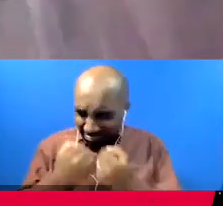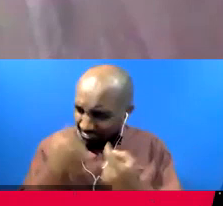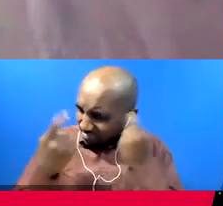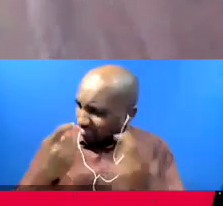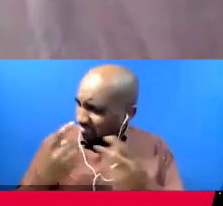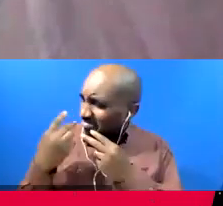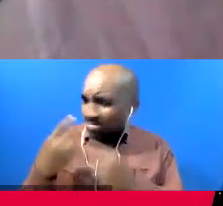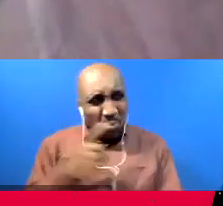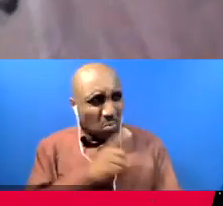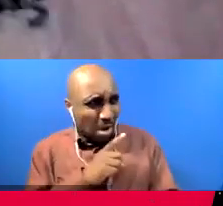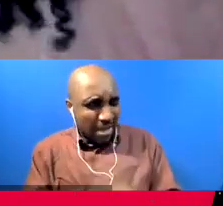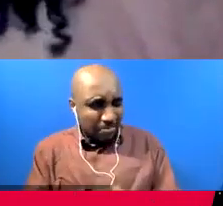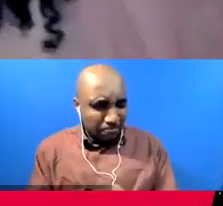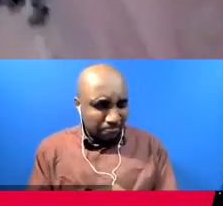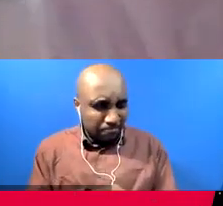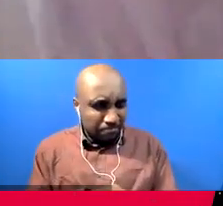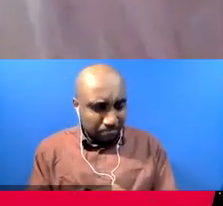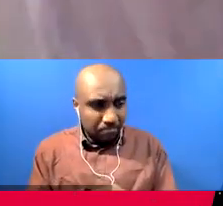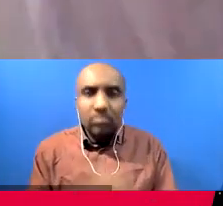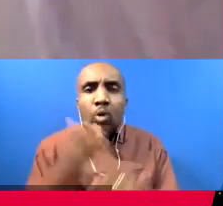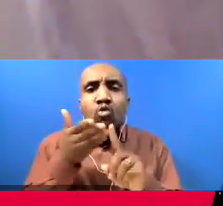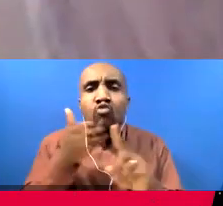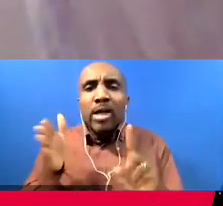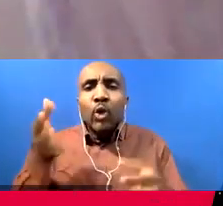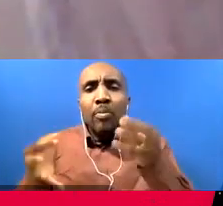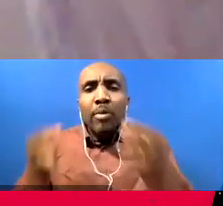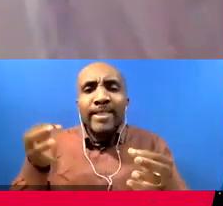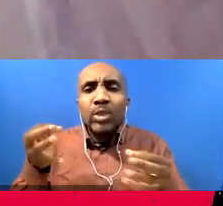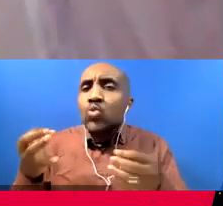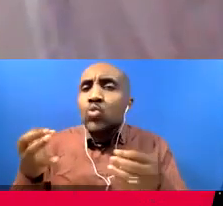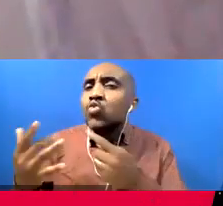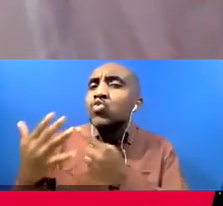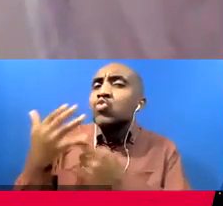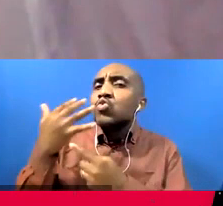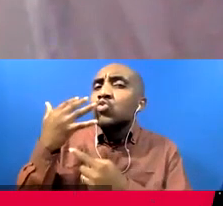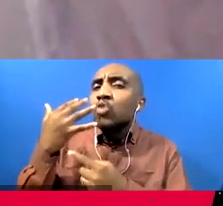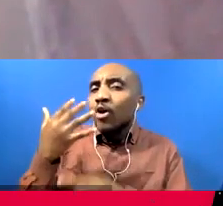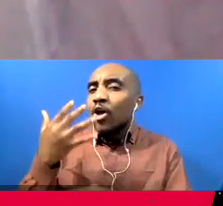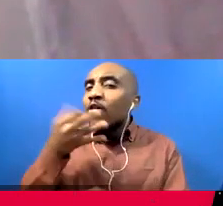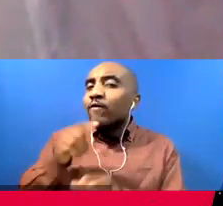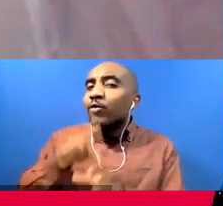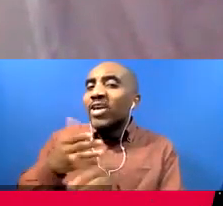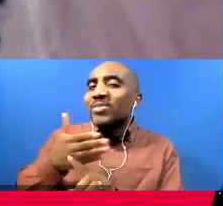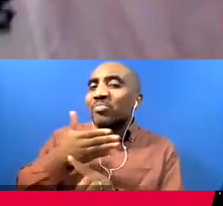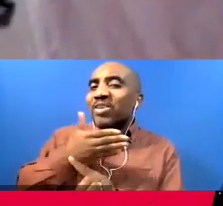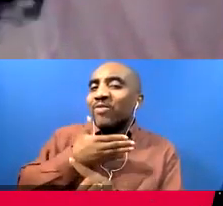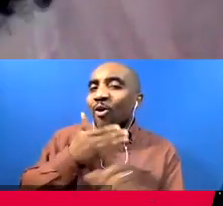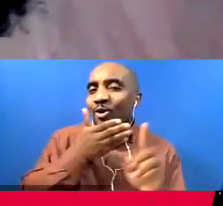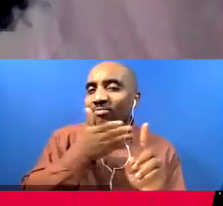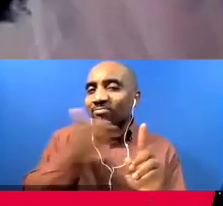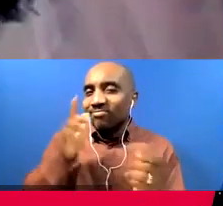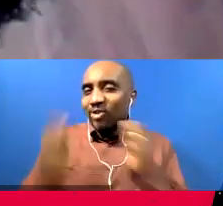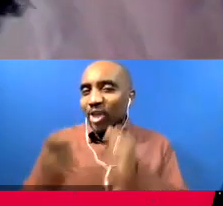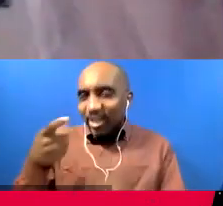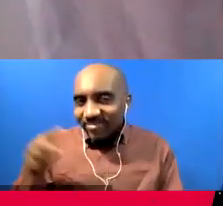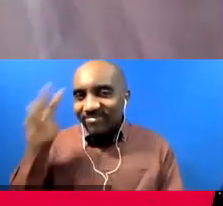about why it is that I did that, in part due to my exposure to radical politics in the couple of years prior